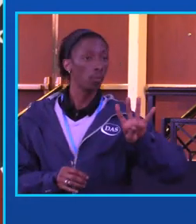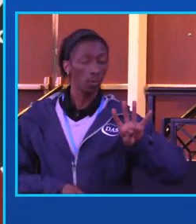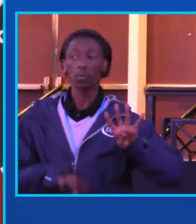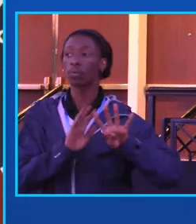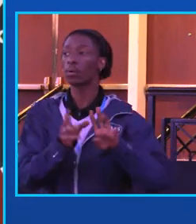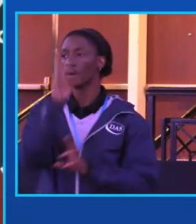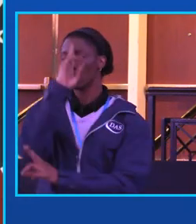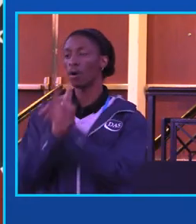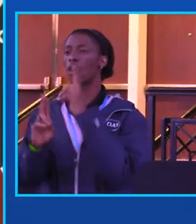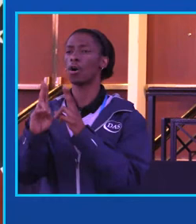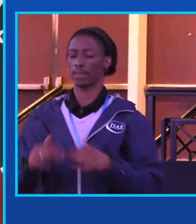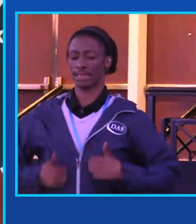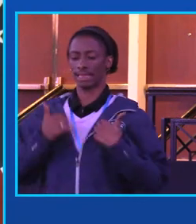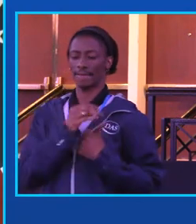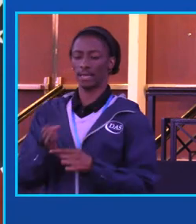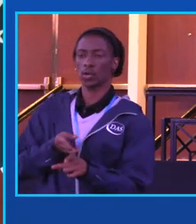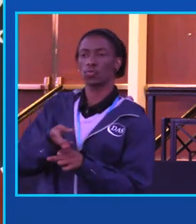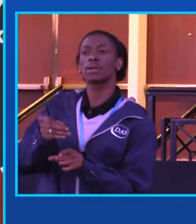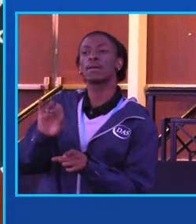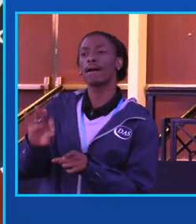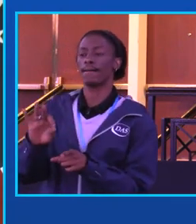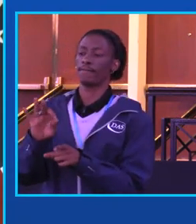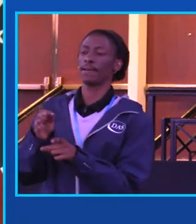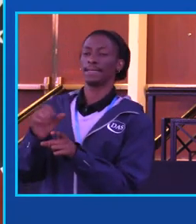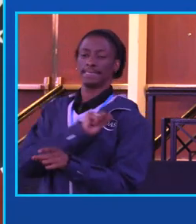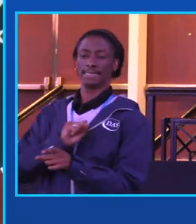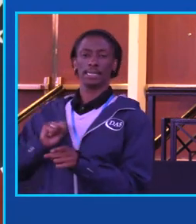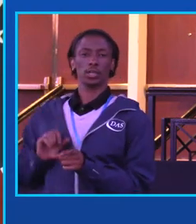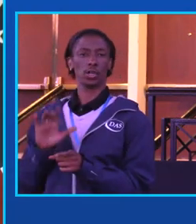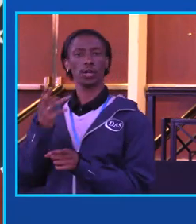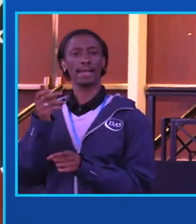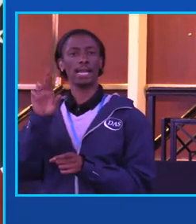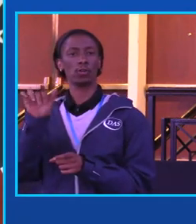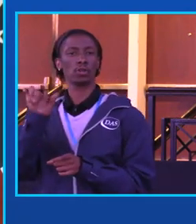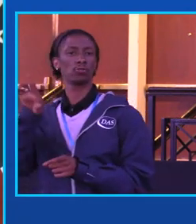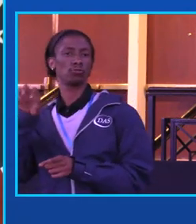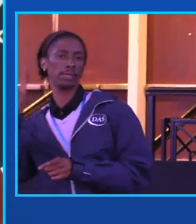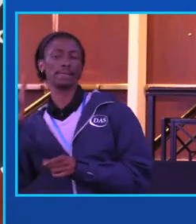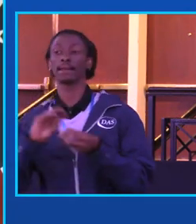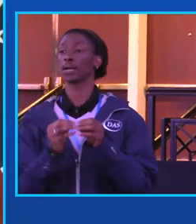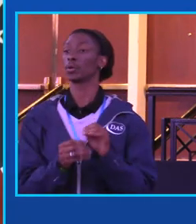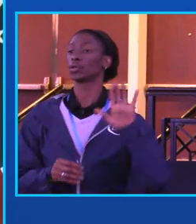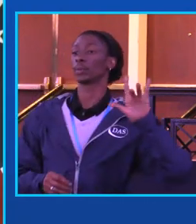the life and career of Senator Harry Reid. Resolution